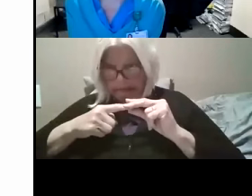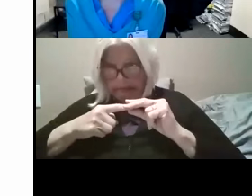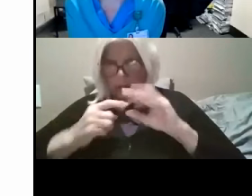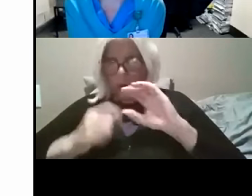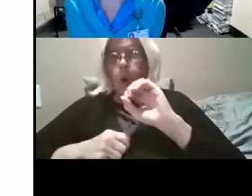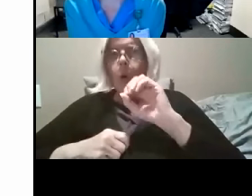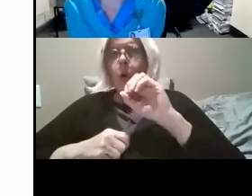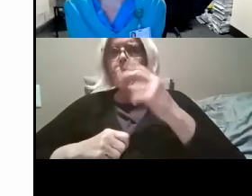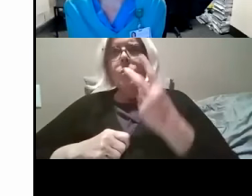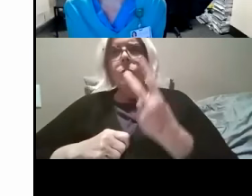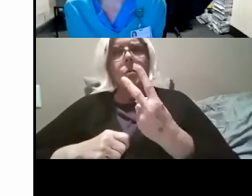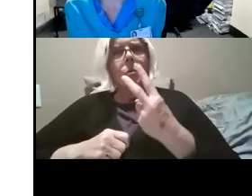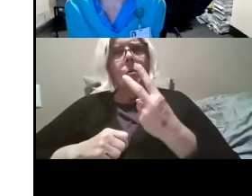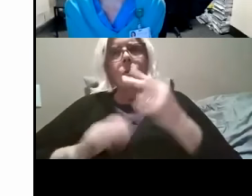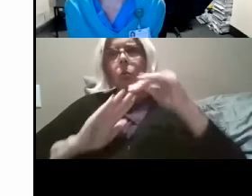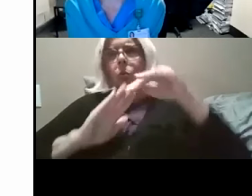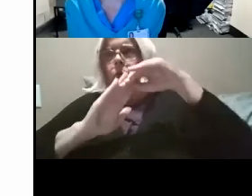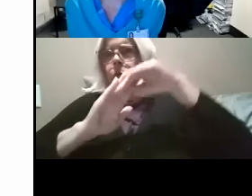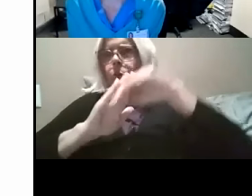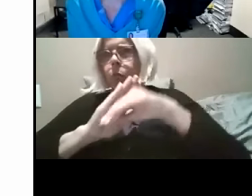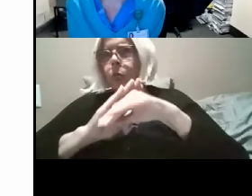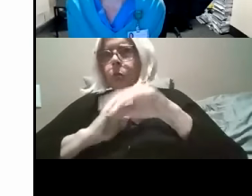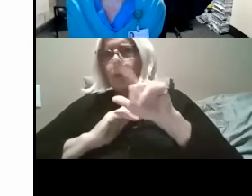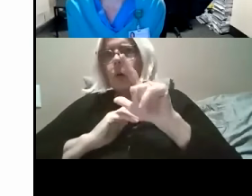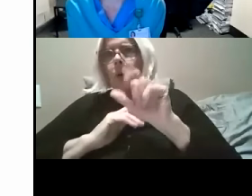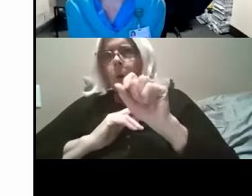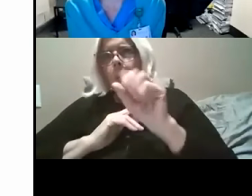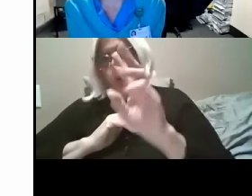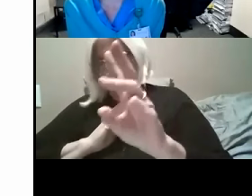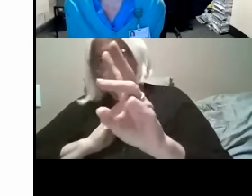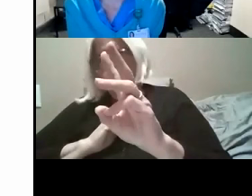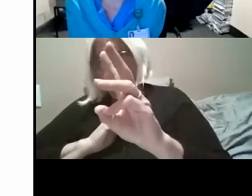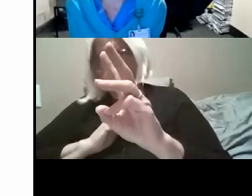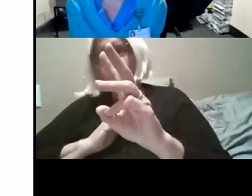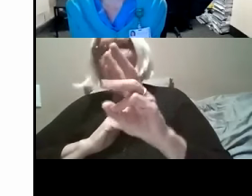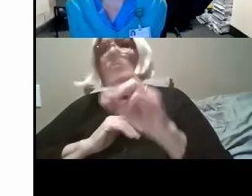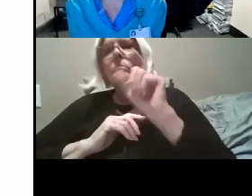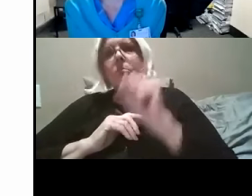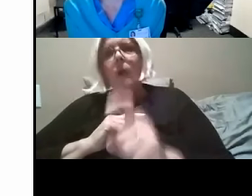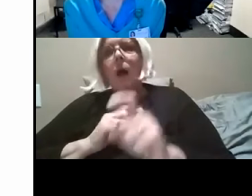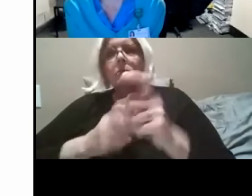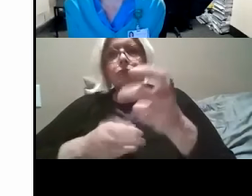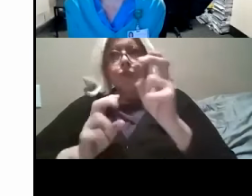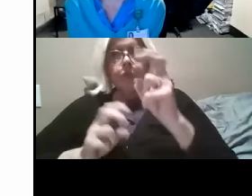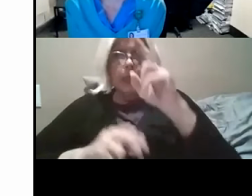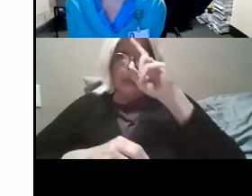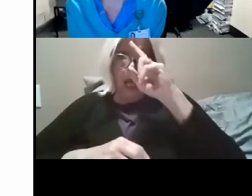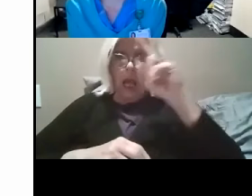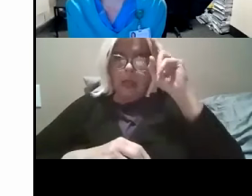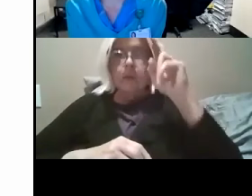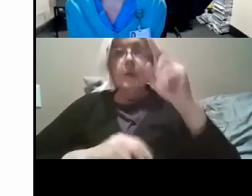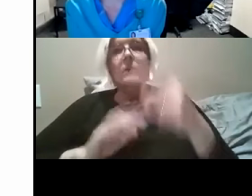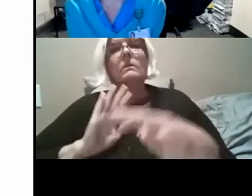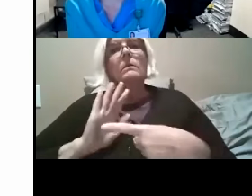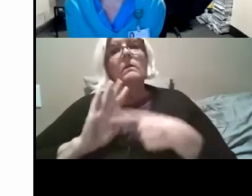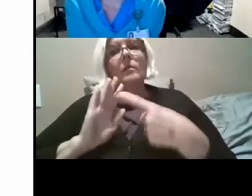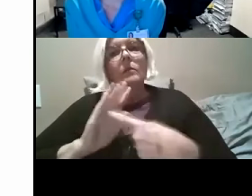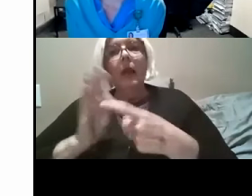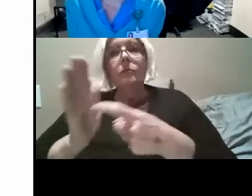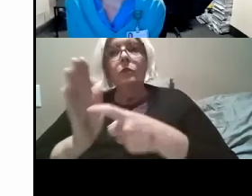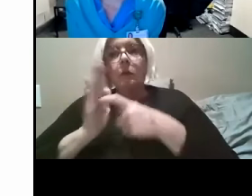children who end up in the intensive care unit, may need additional support from machines to assist in their breathing, anywhere from something